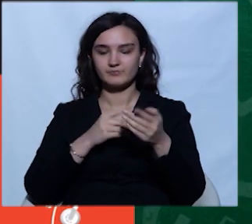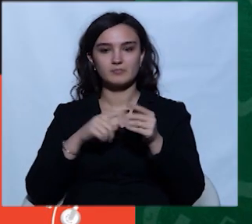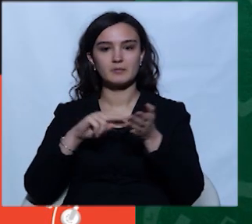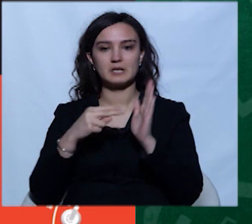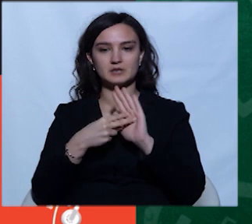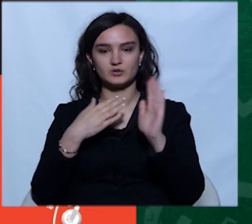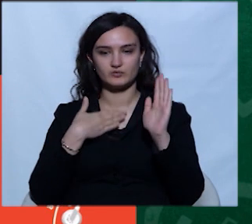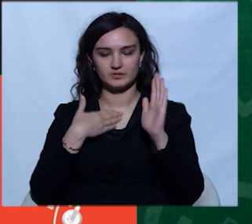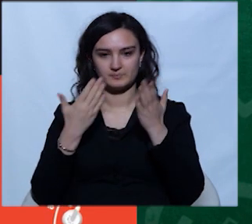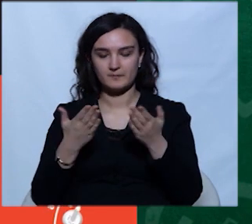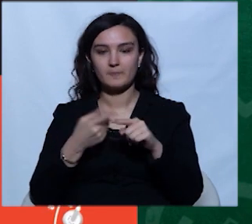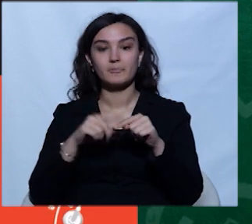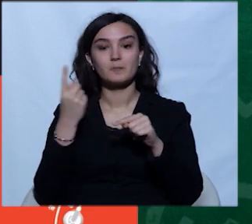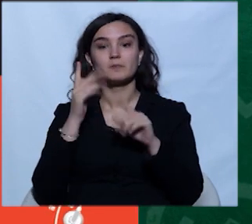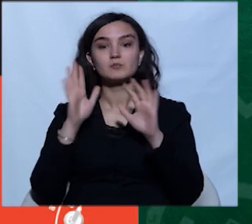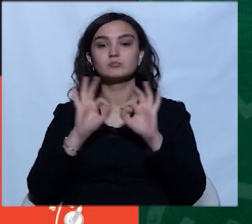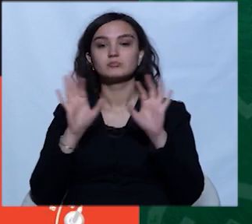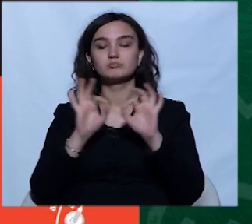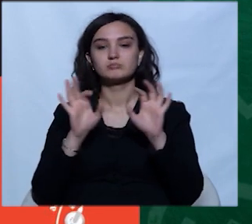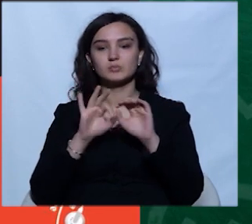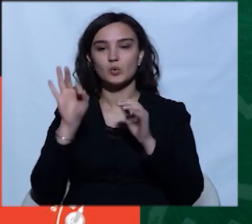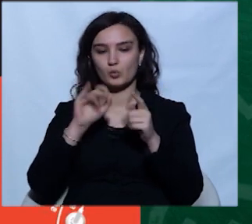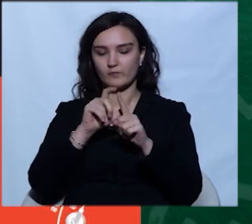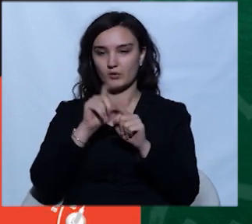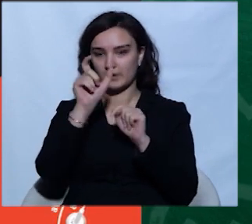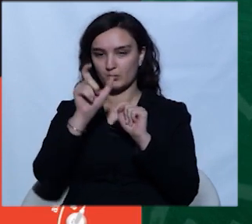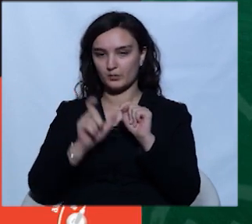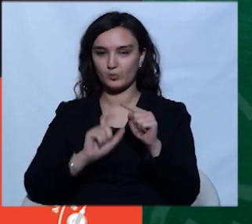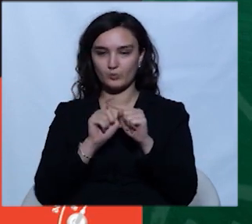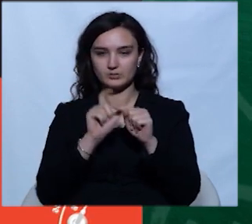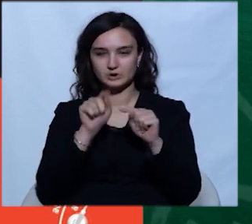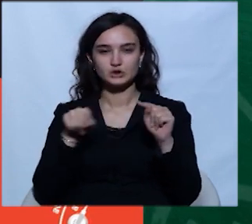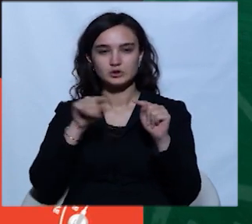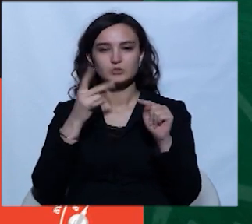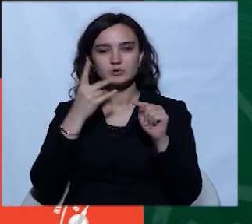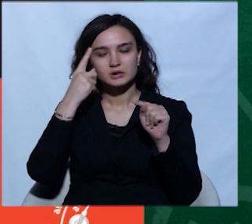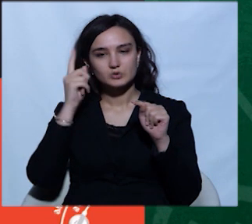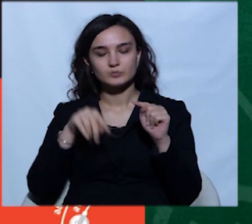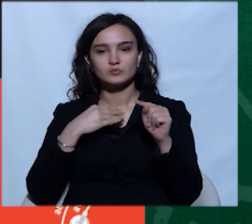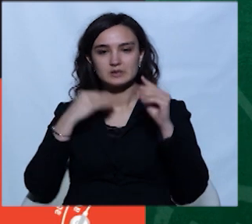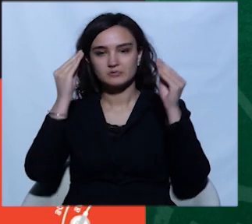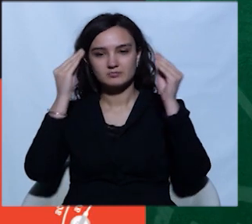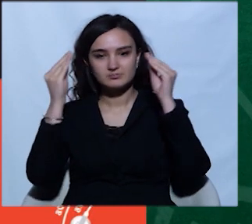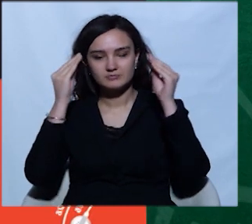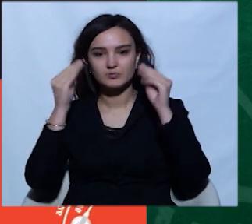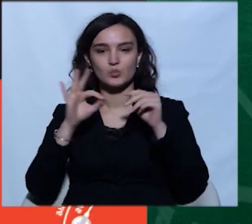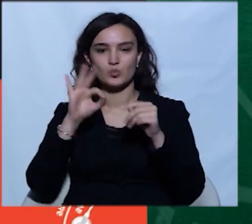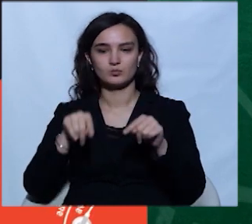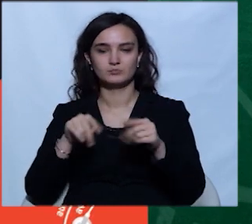today. First, we'll talk about vocabulary words you'll need to know for our discussion and for the